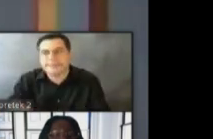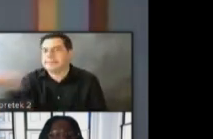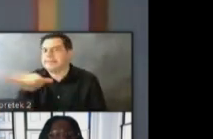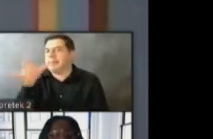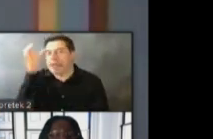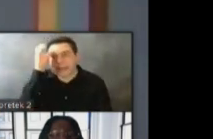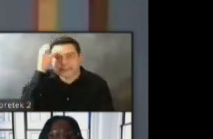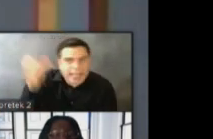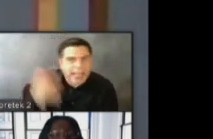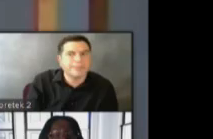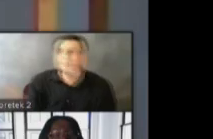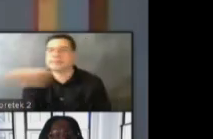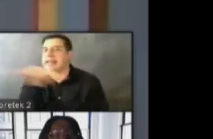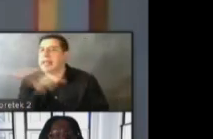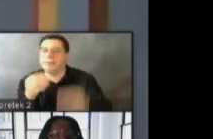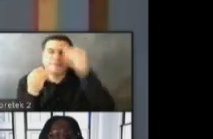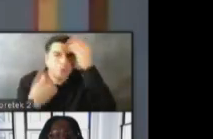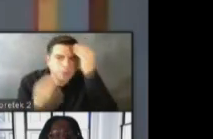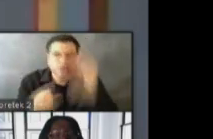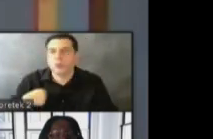many discussions about it that